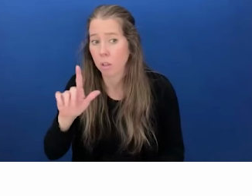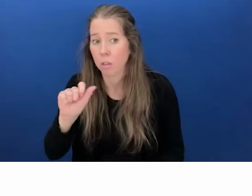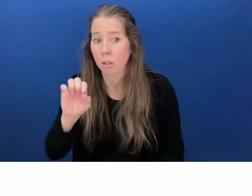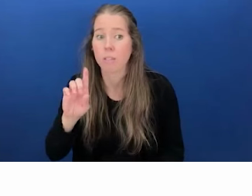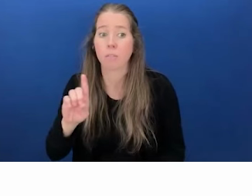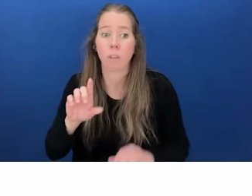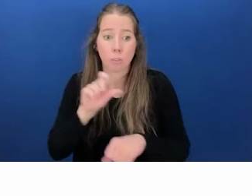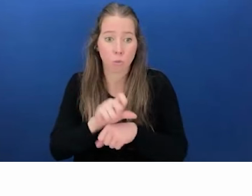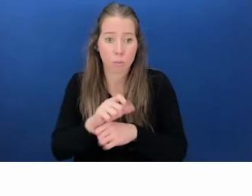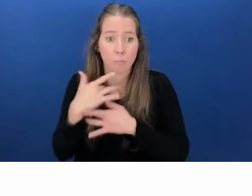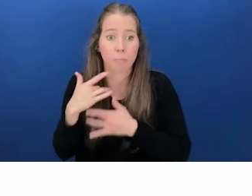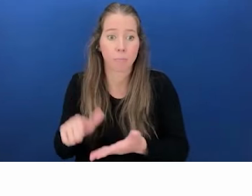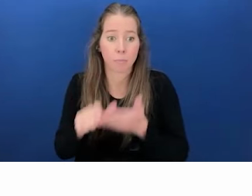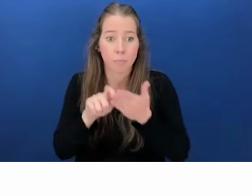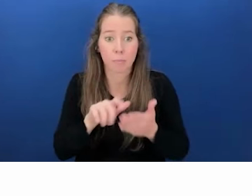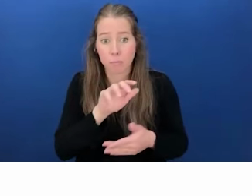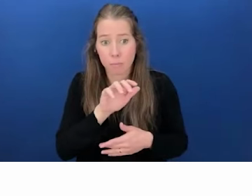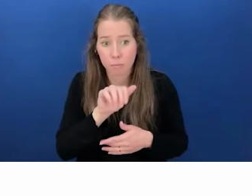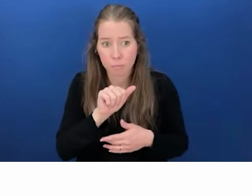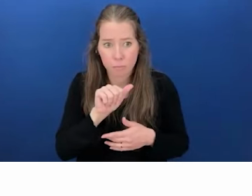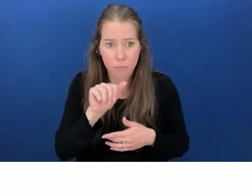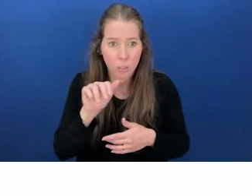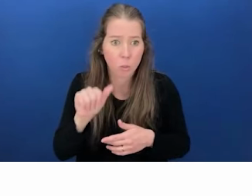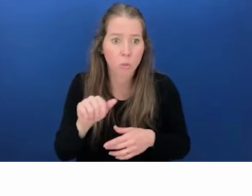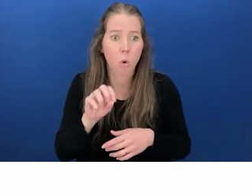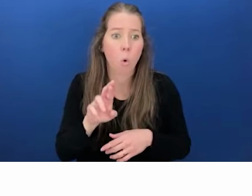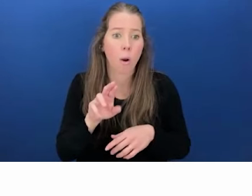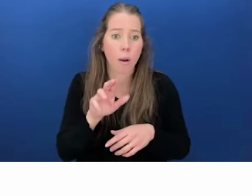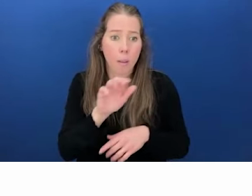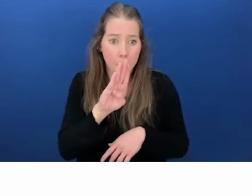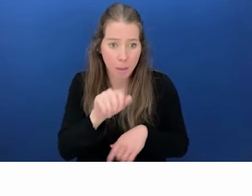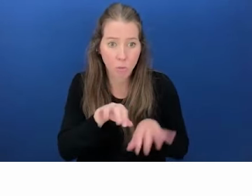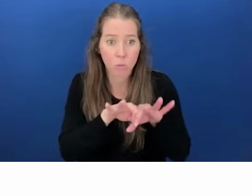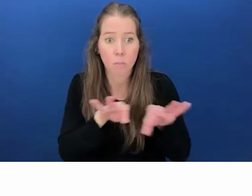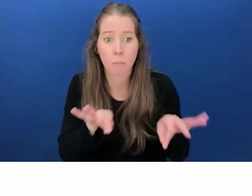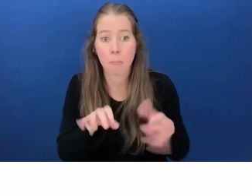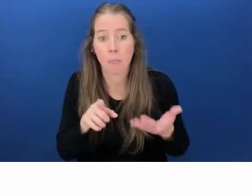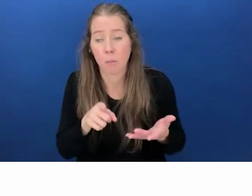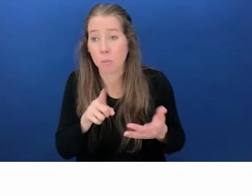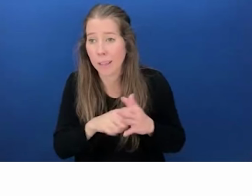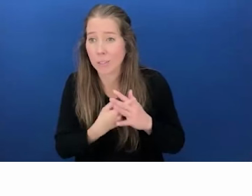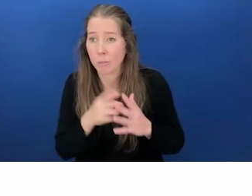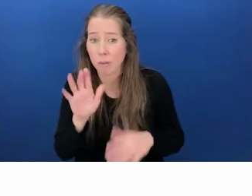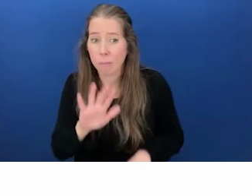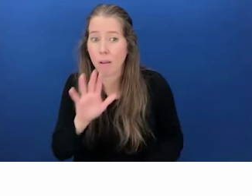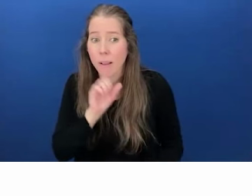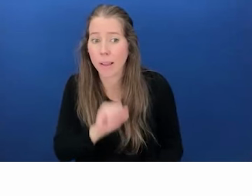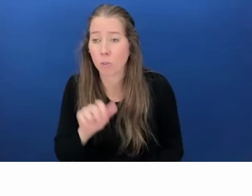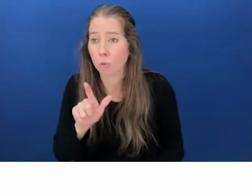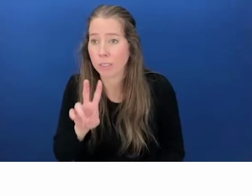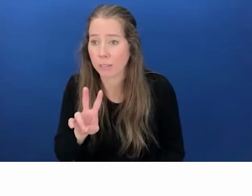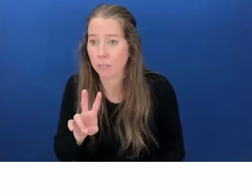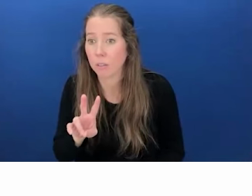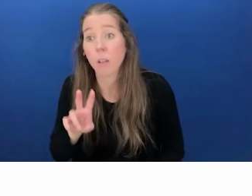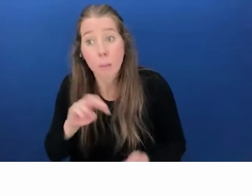or bachelor's, and they enter the sector around 27. So what does that mean? Here first. They're